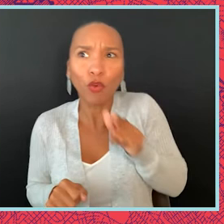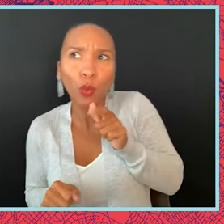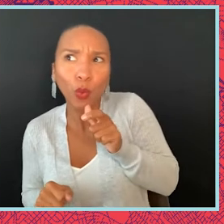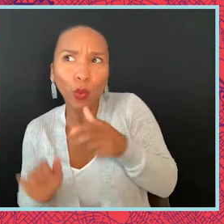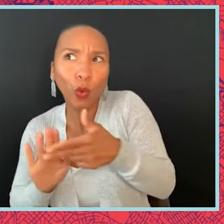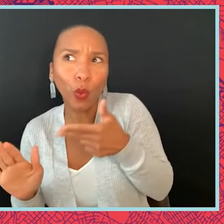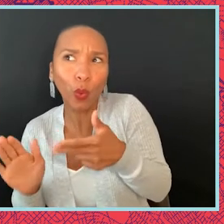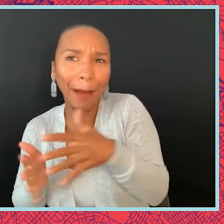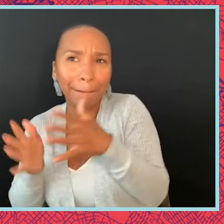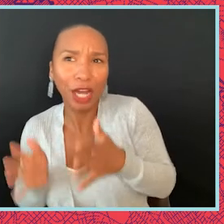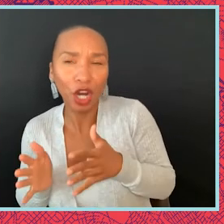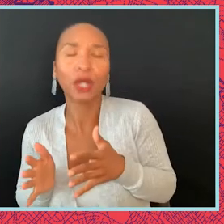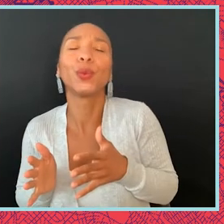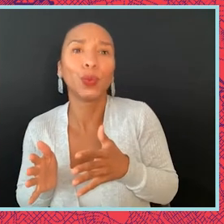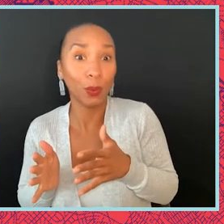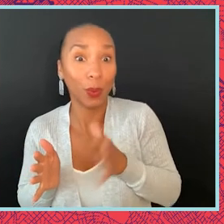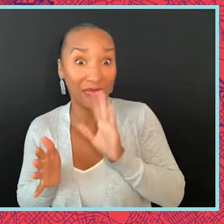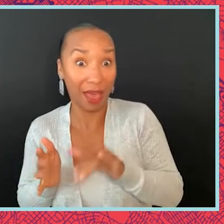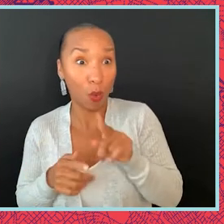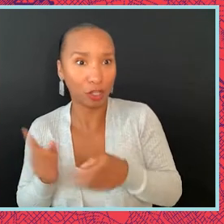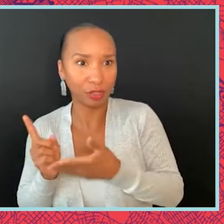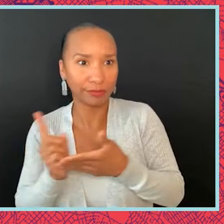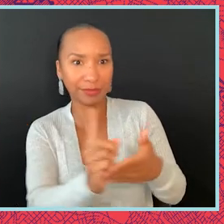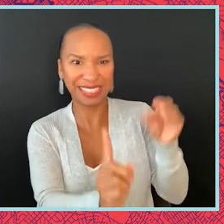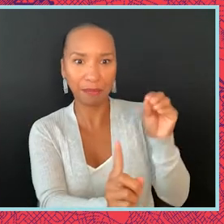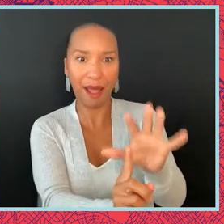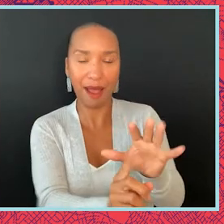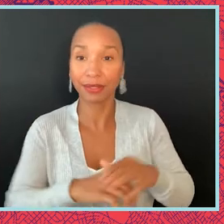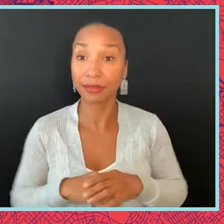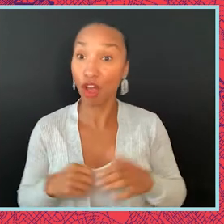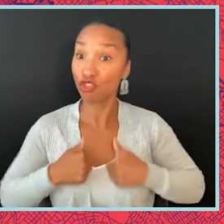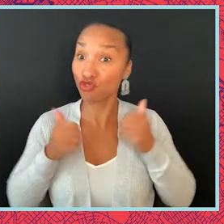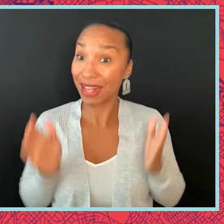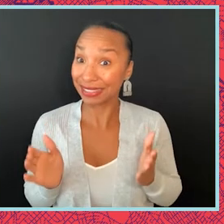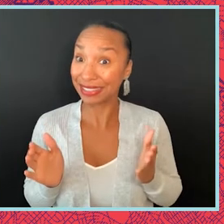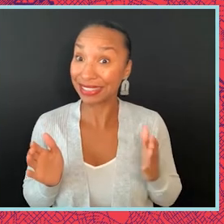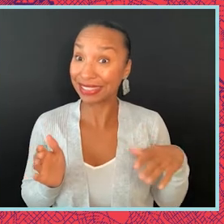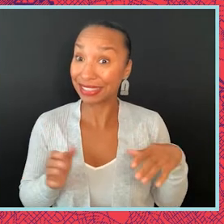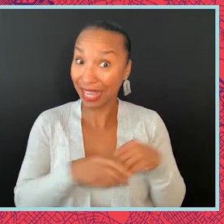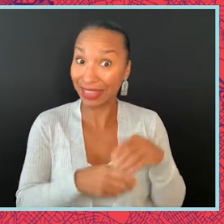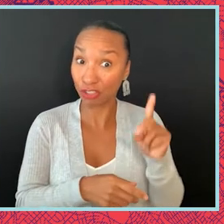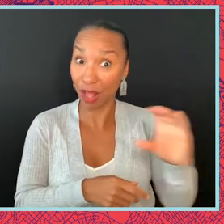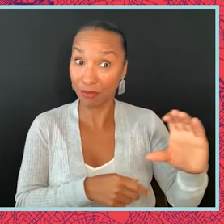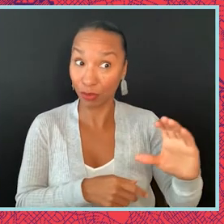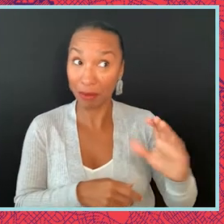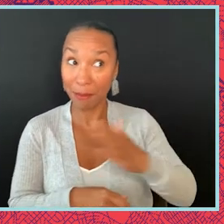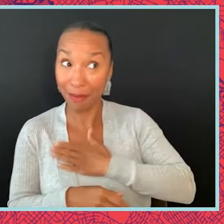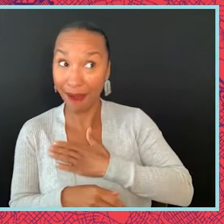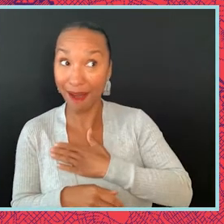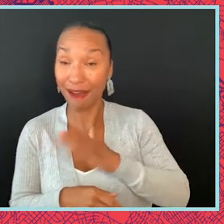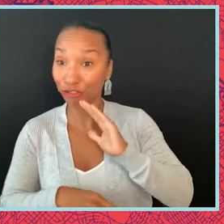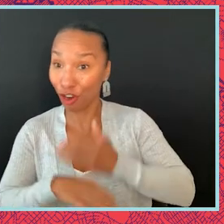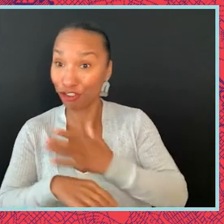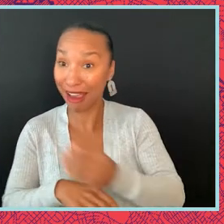American is really front and center. And, you know, the residents of the District of Columbia, which I include, my daughter and